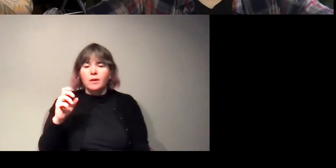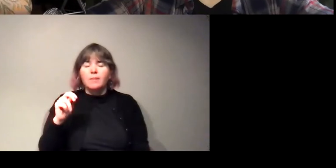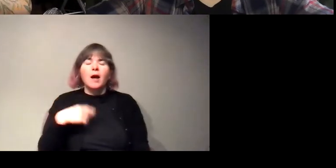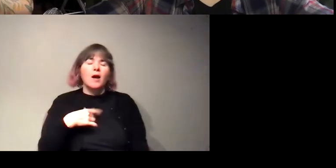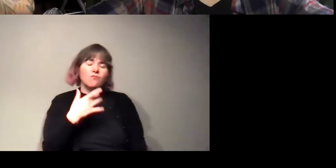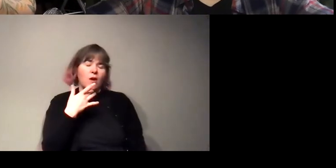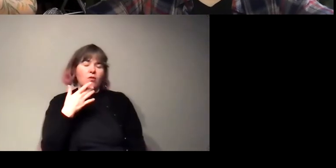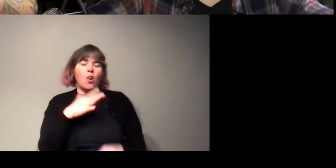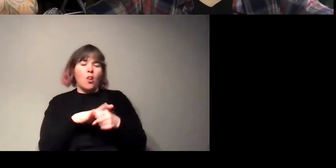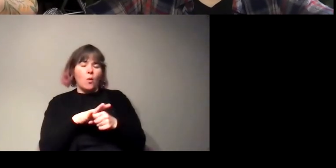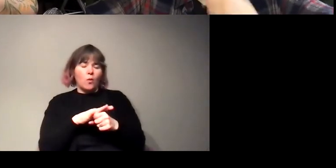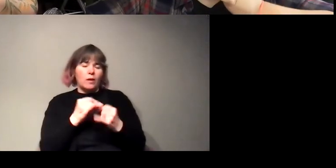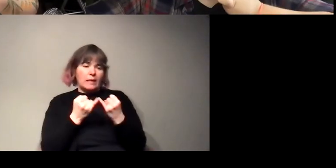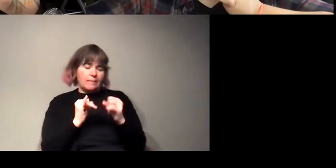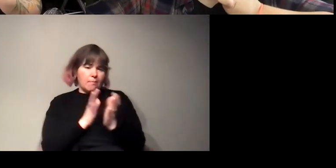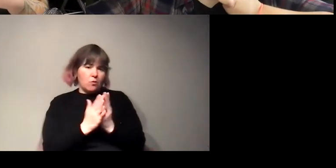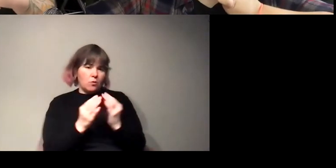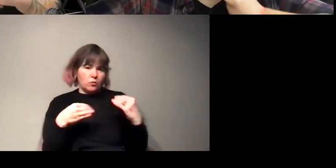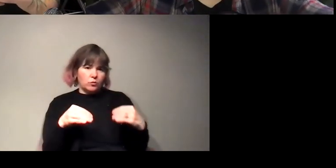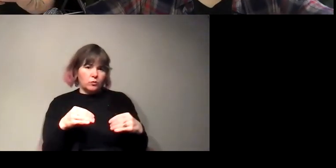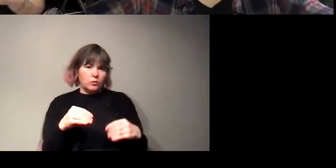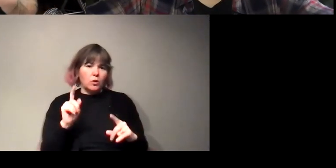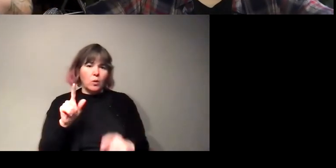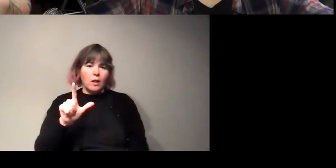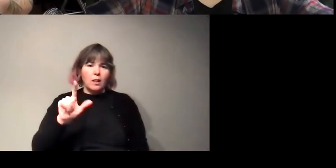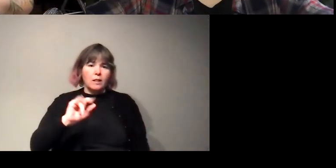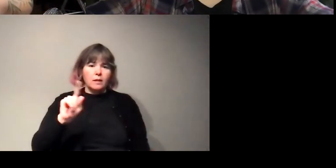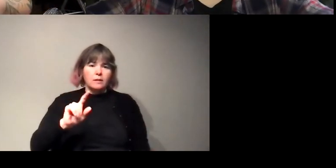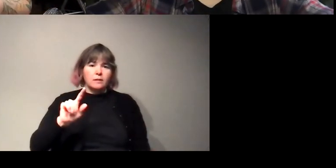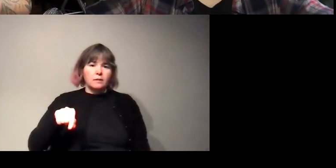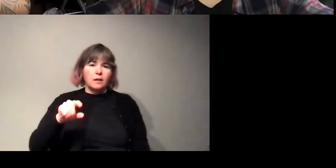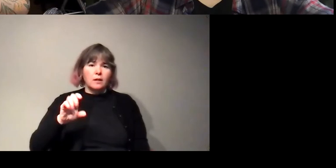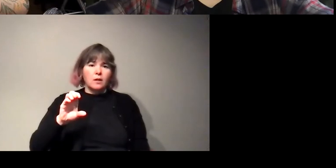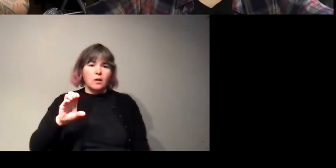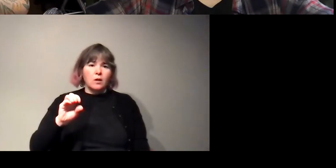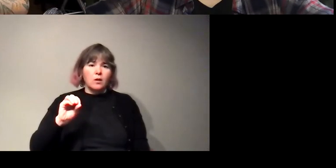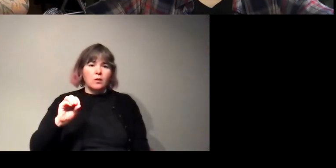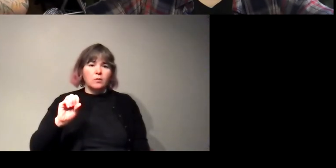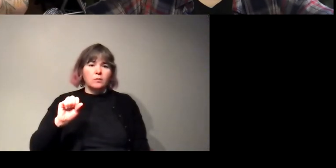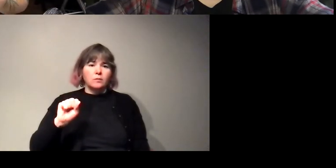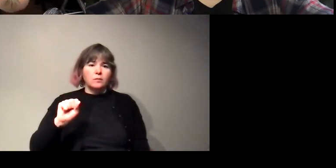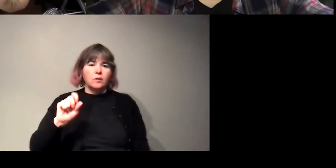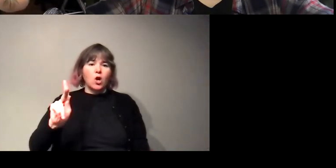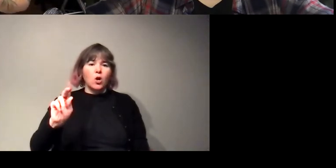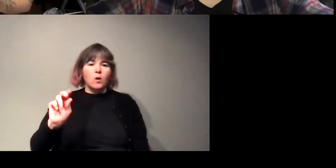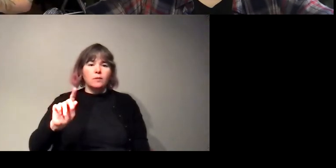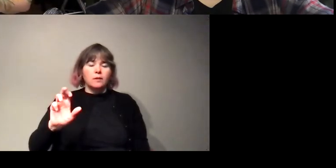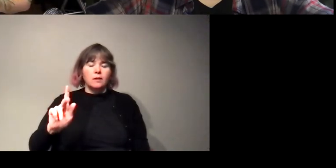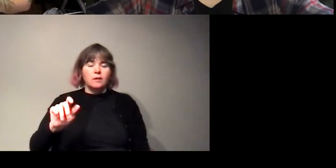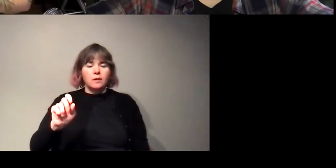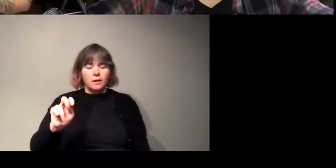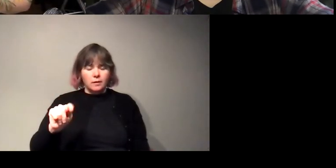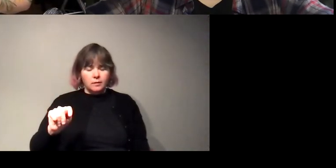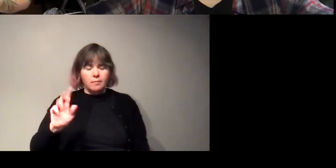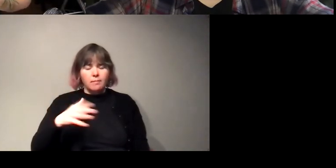bookstore. Yeah. And if you go to liz.kozik.net, you can see all of my other work, and